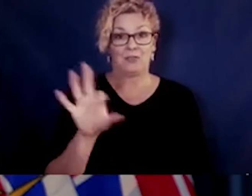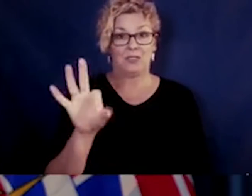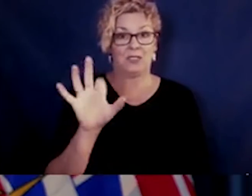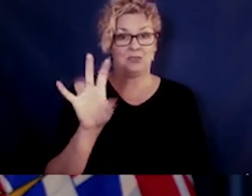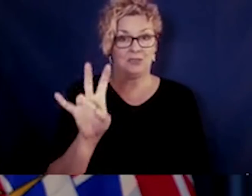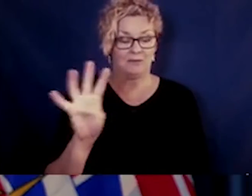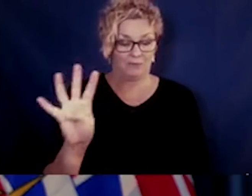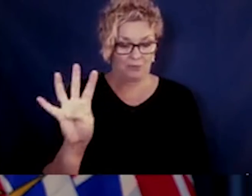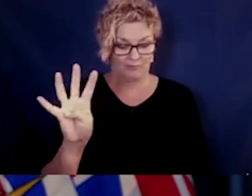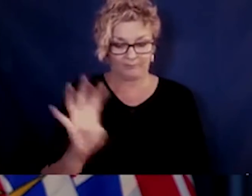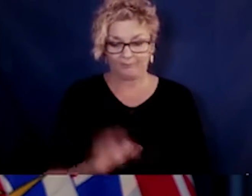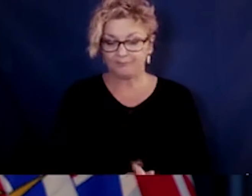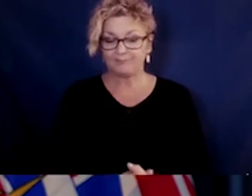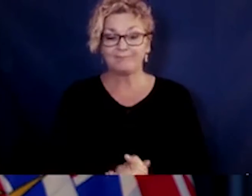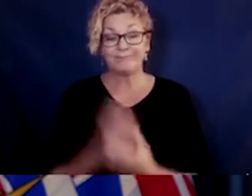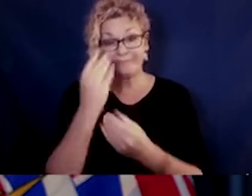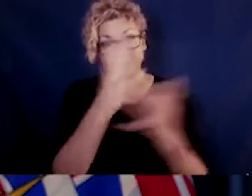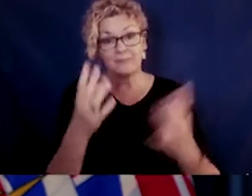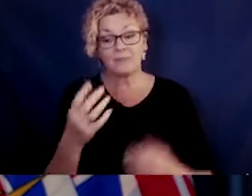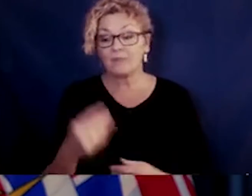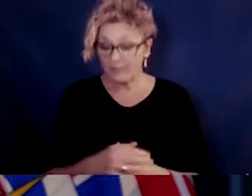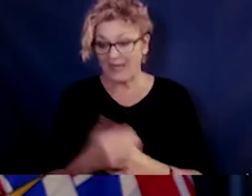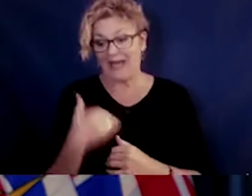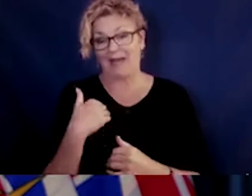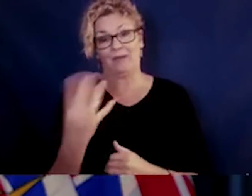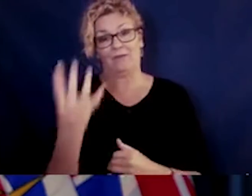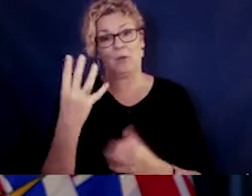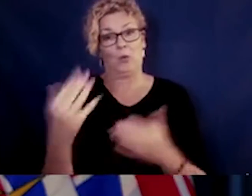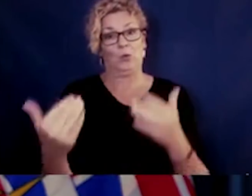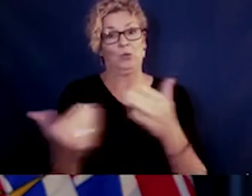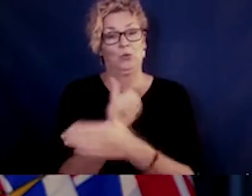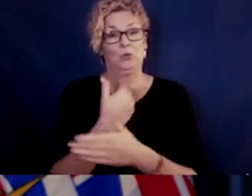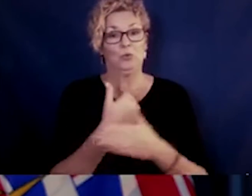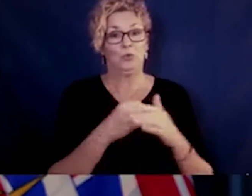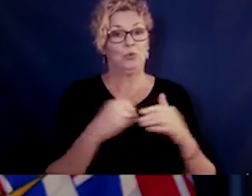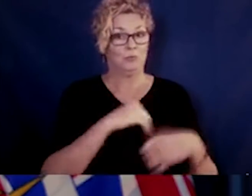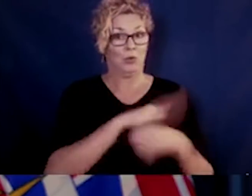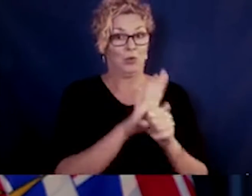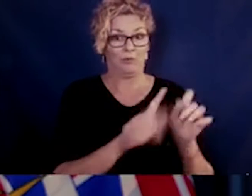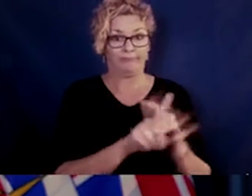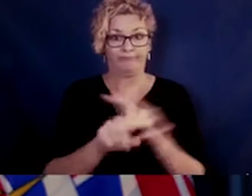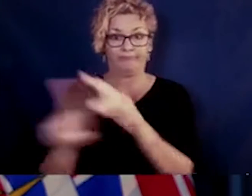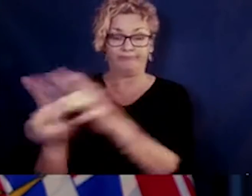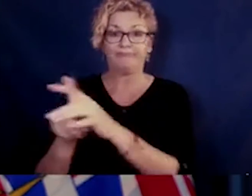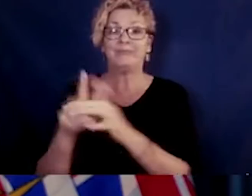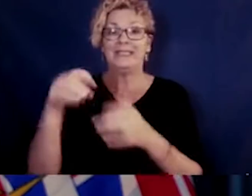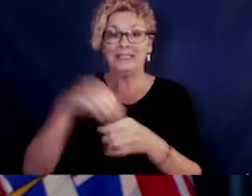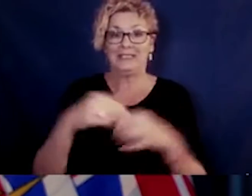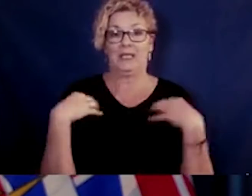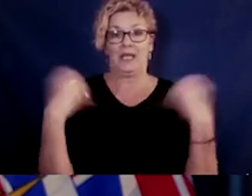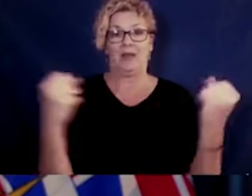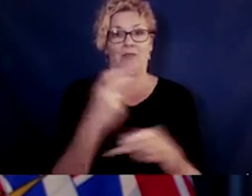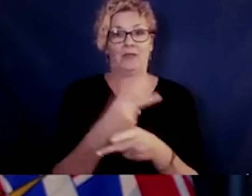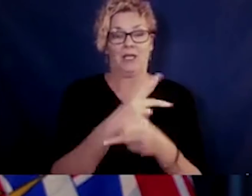staff. While we have no new community outbreaks to report, there are continuing to be